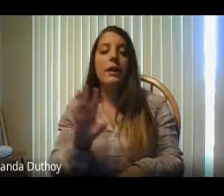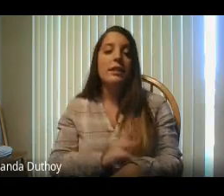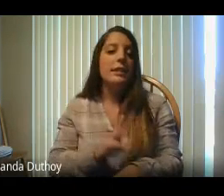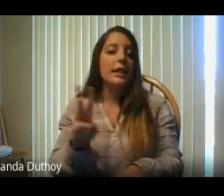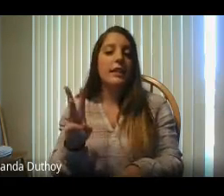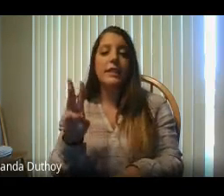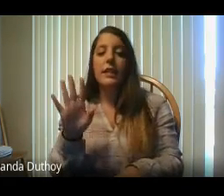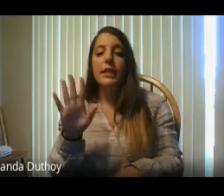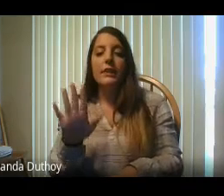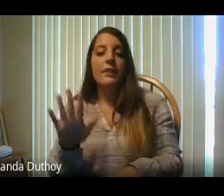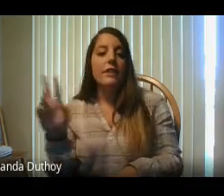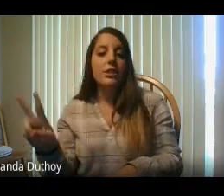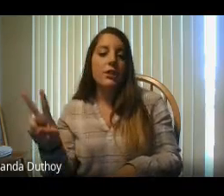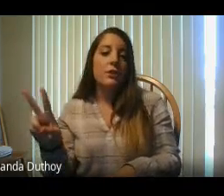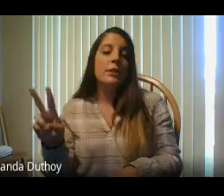4:44,